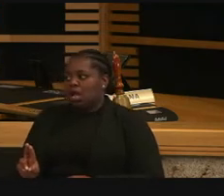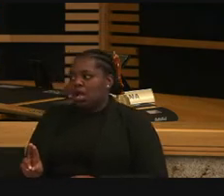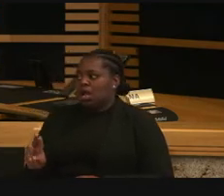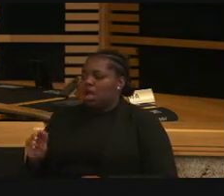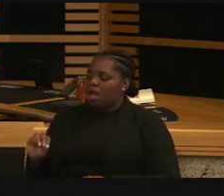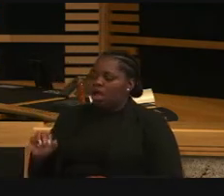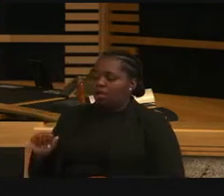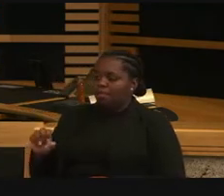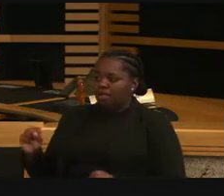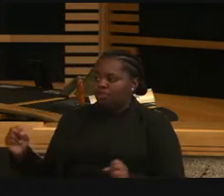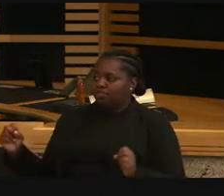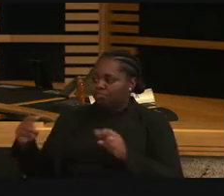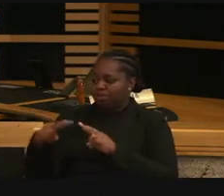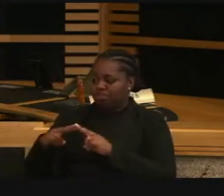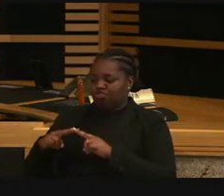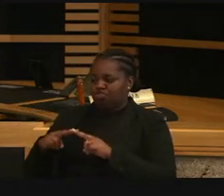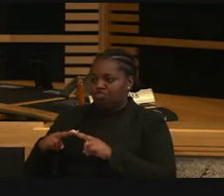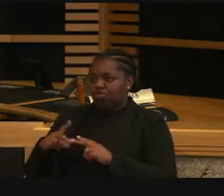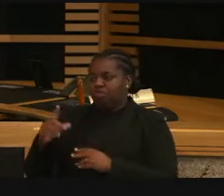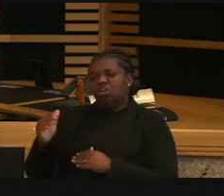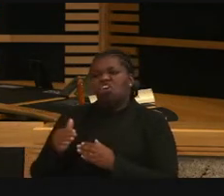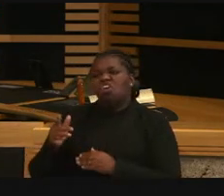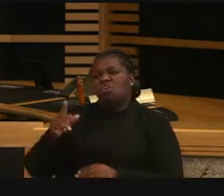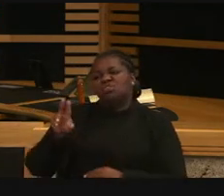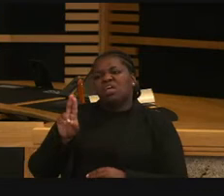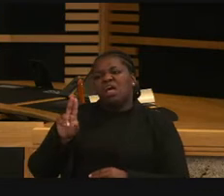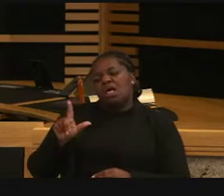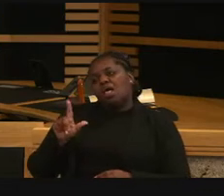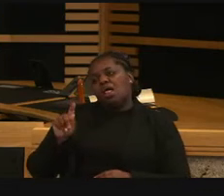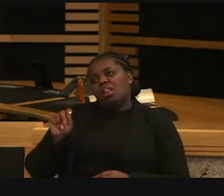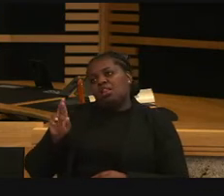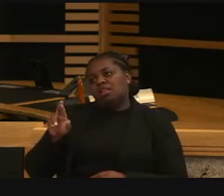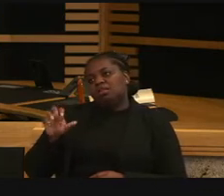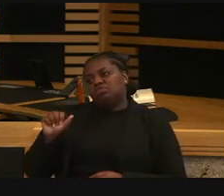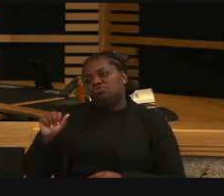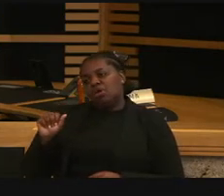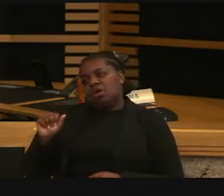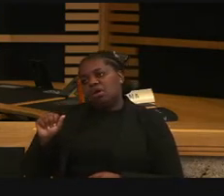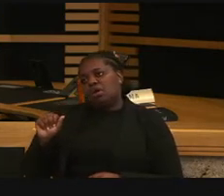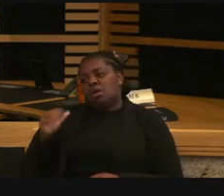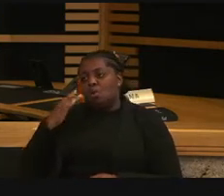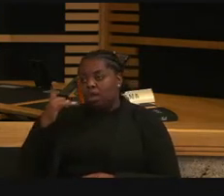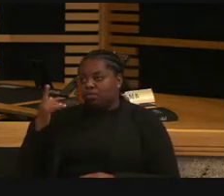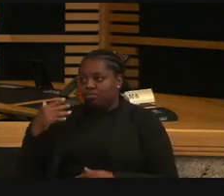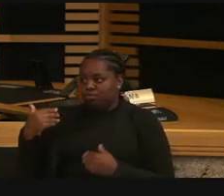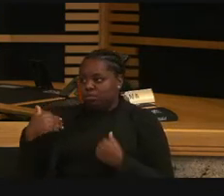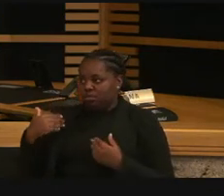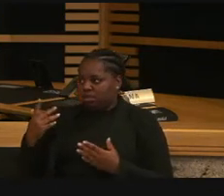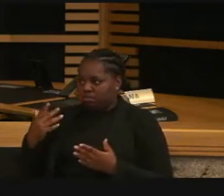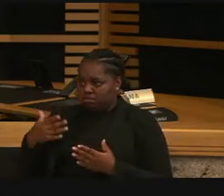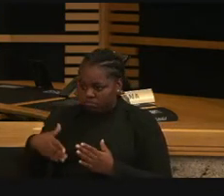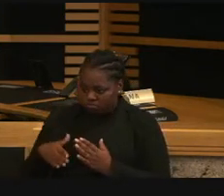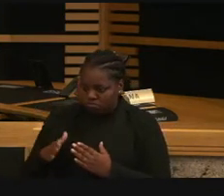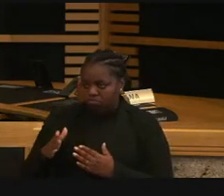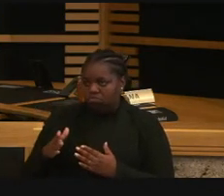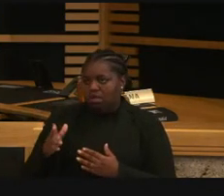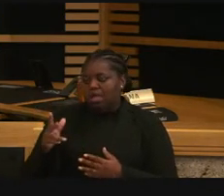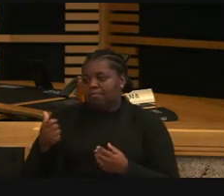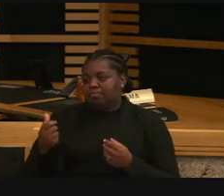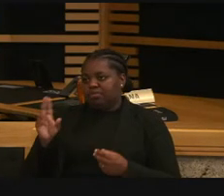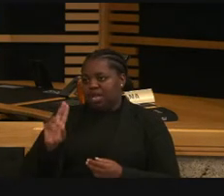Weighbridge. Nansi apa ngase Ultra City xa ungena Mthatha. Abawazi umthatha.